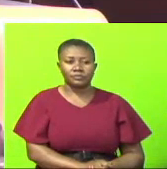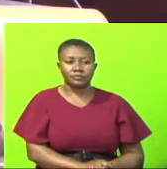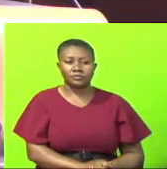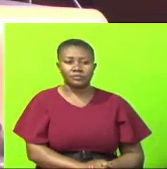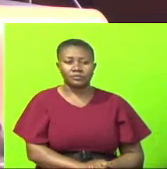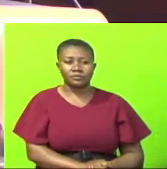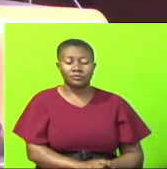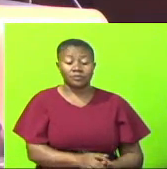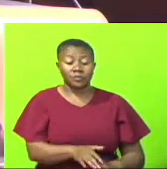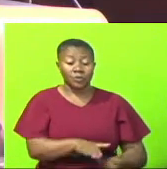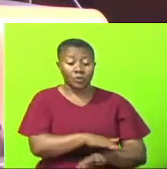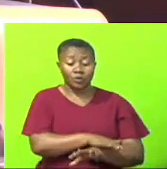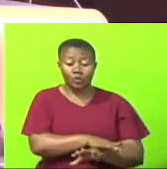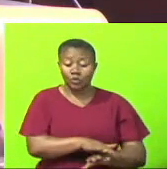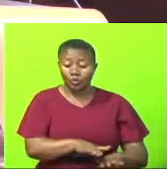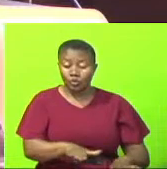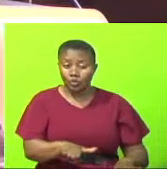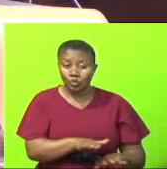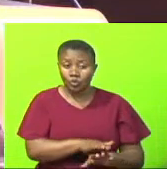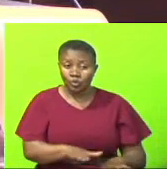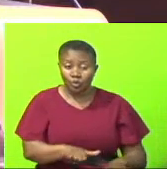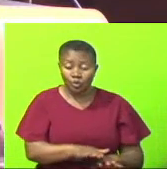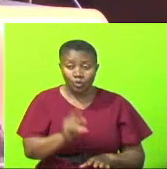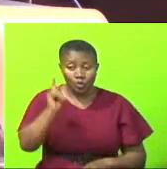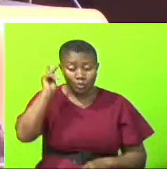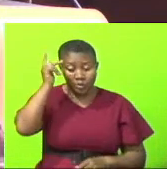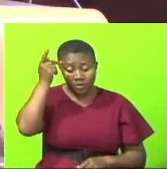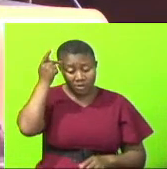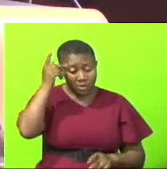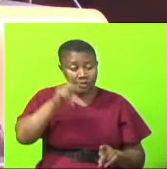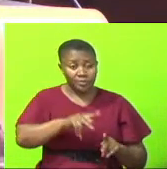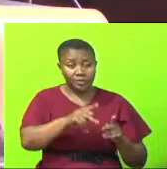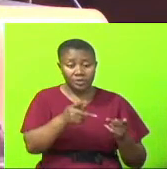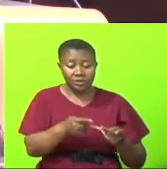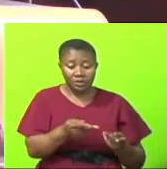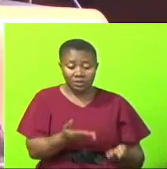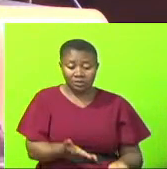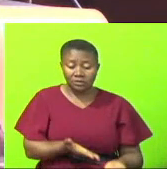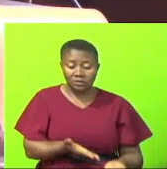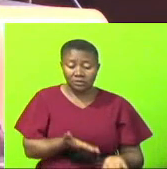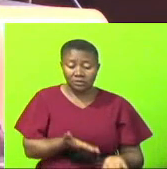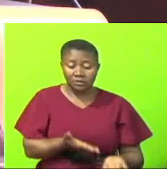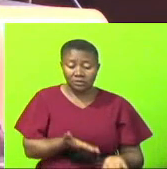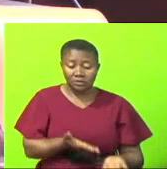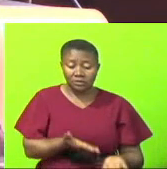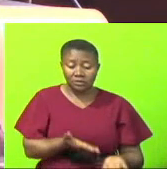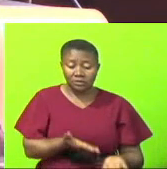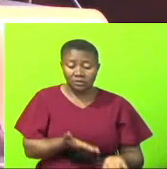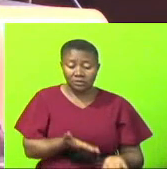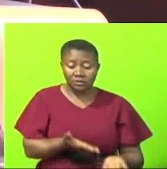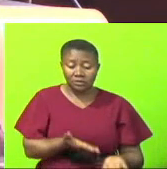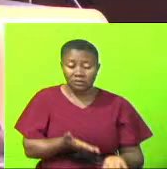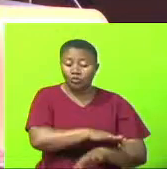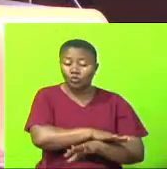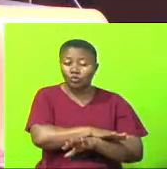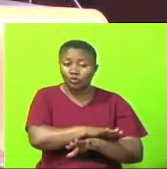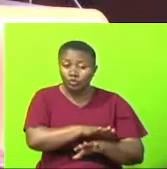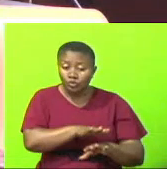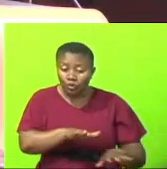no political party had petitioned this House, and no political party had